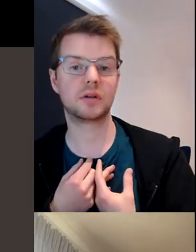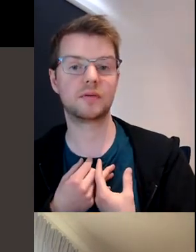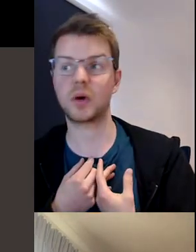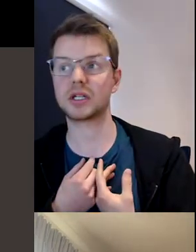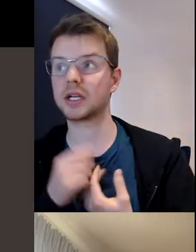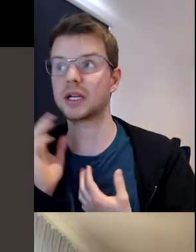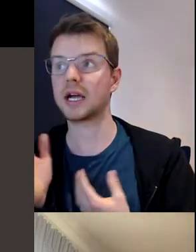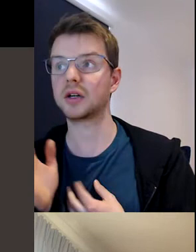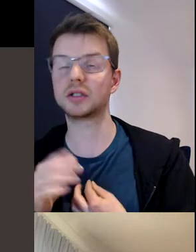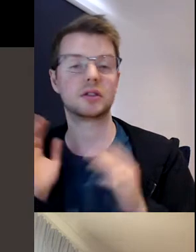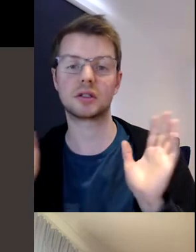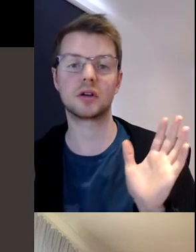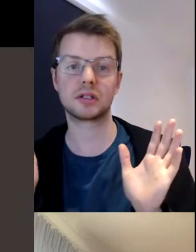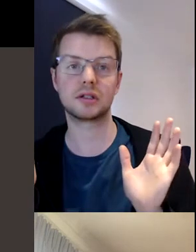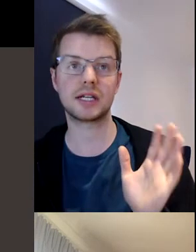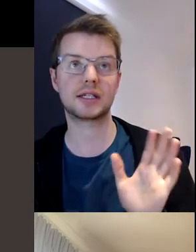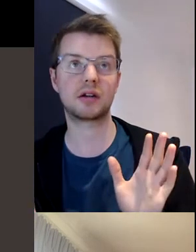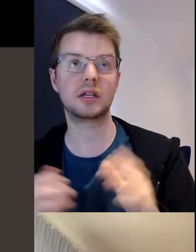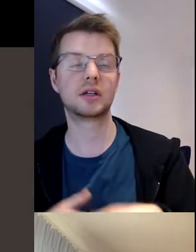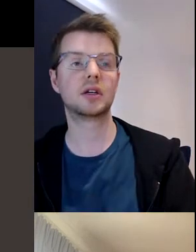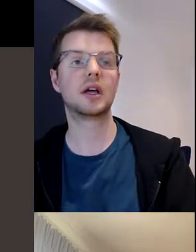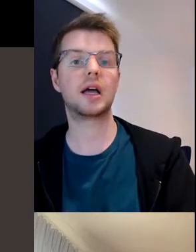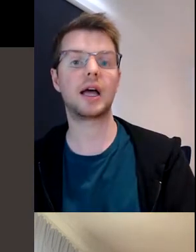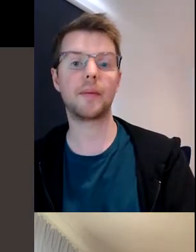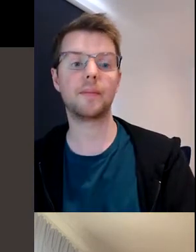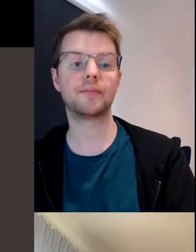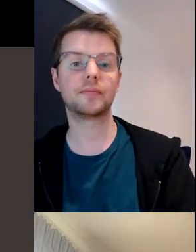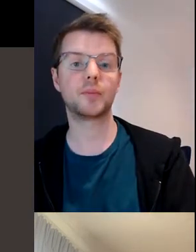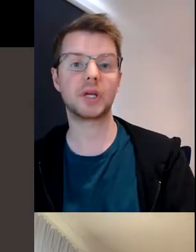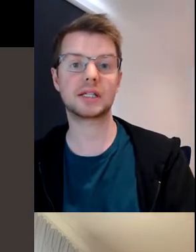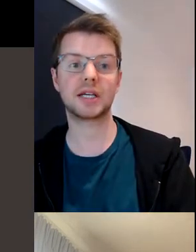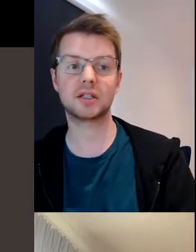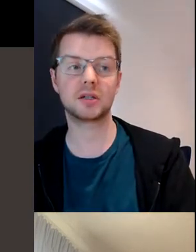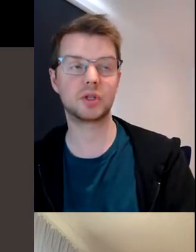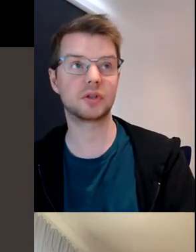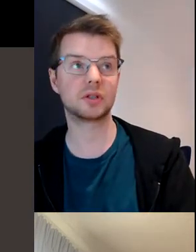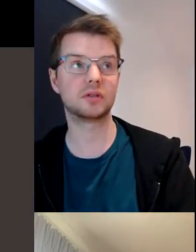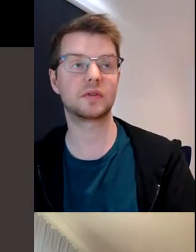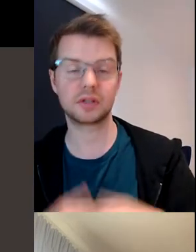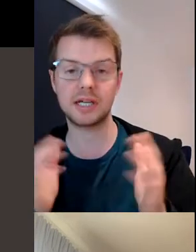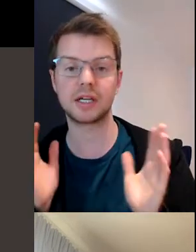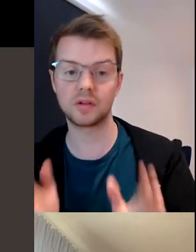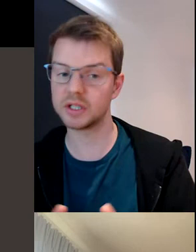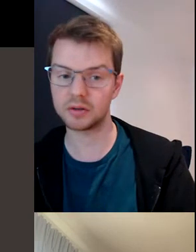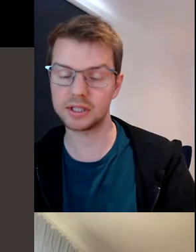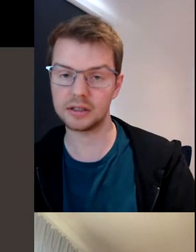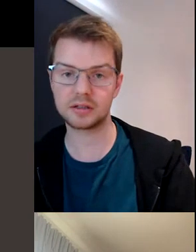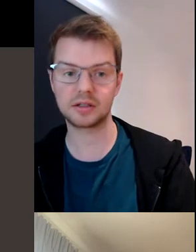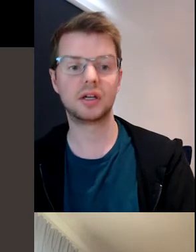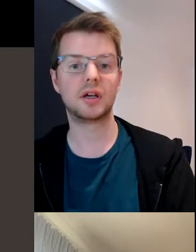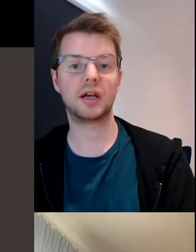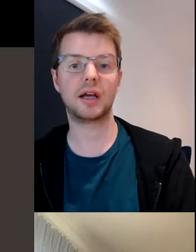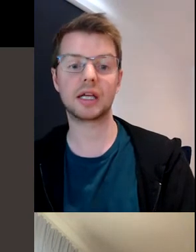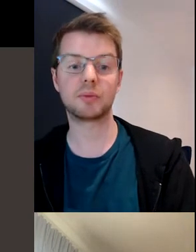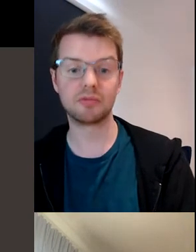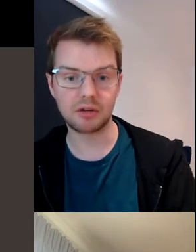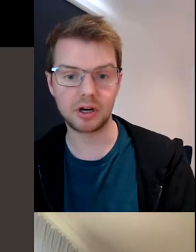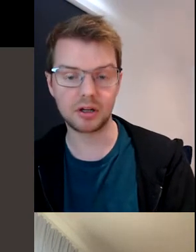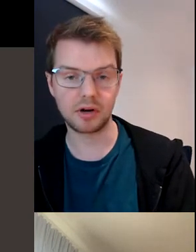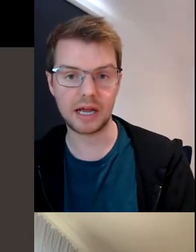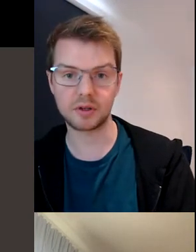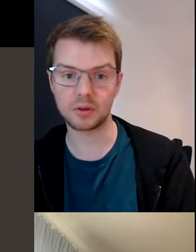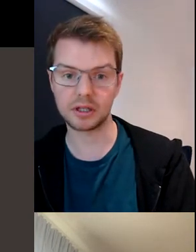time for questions. I can hang on as long as necessary. But yes, thank you so much for attending all of these show and tells. It's